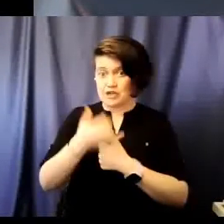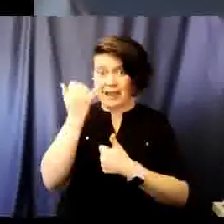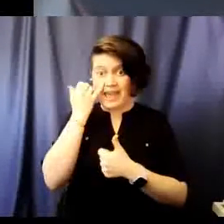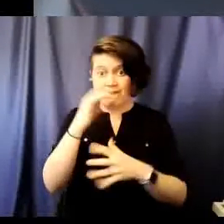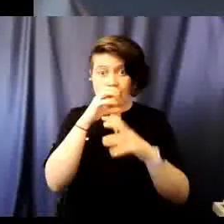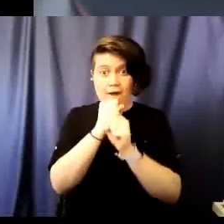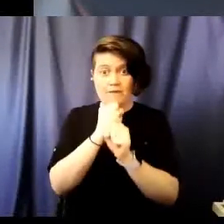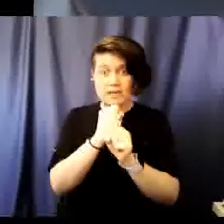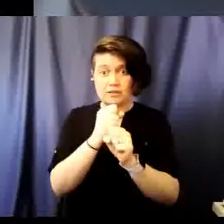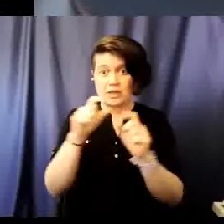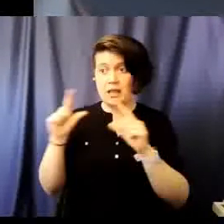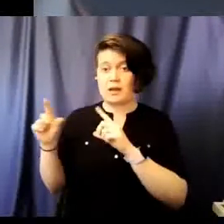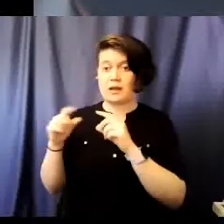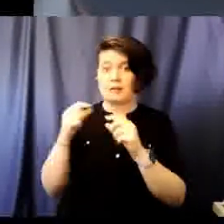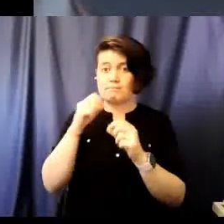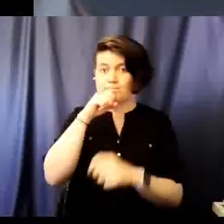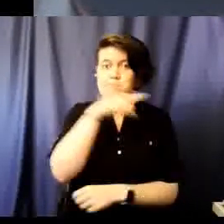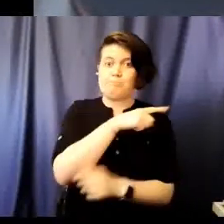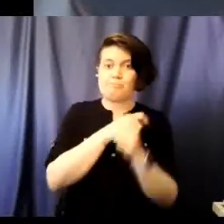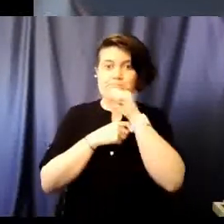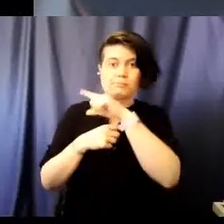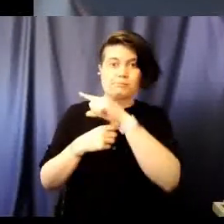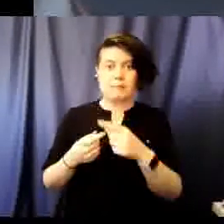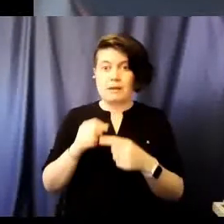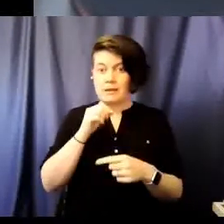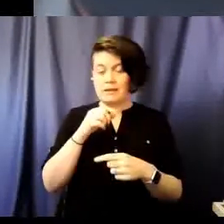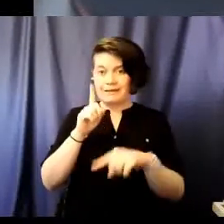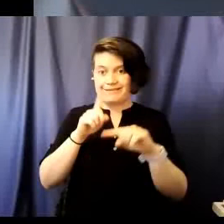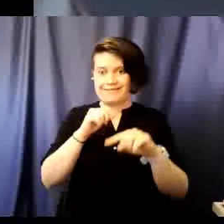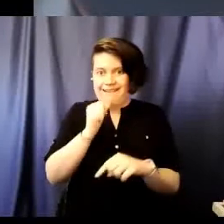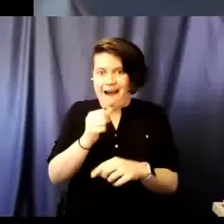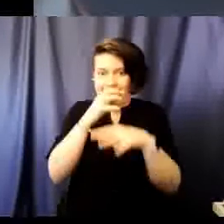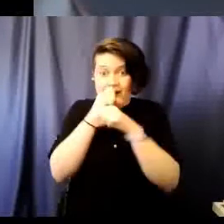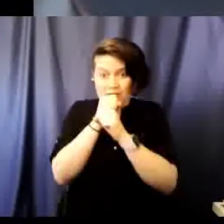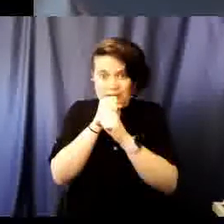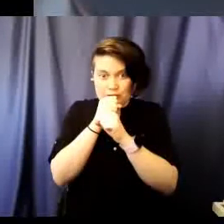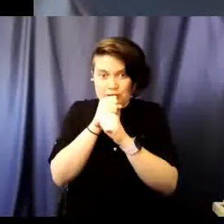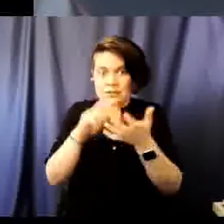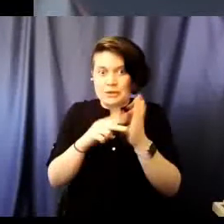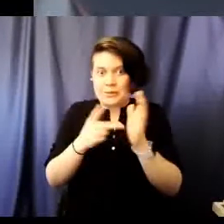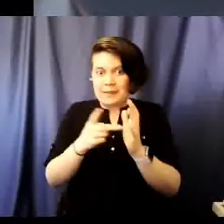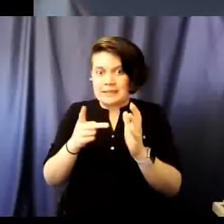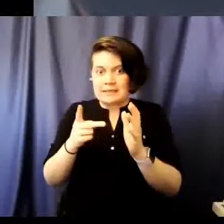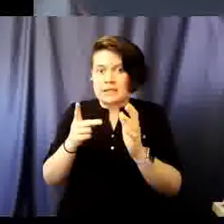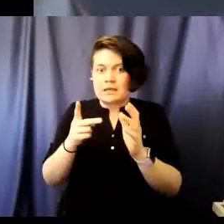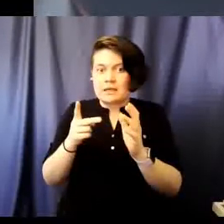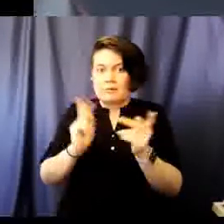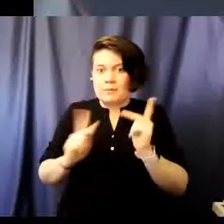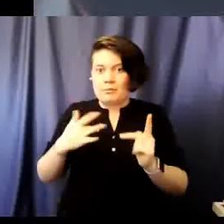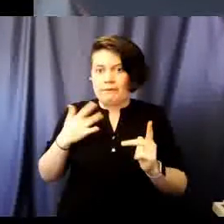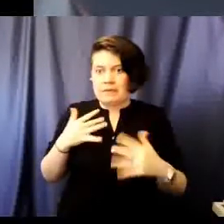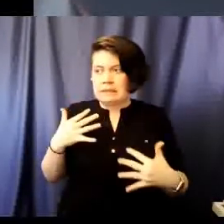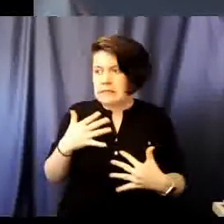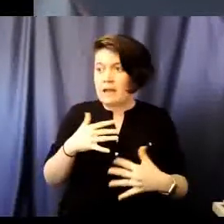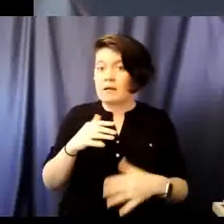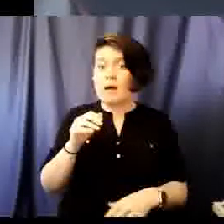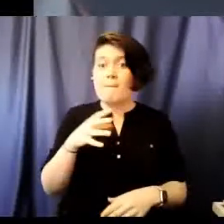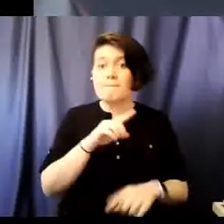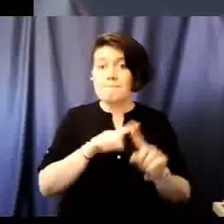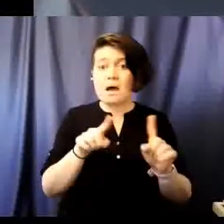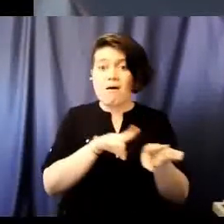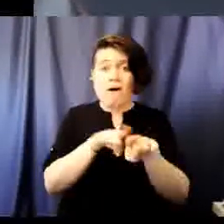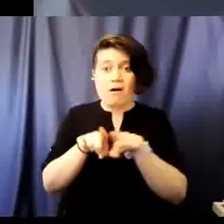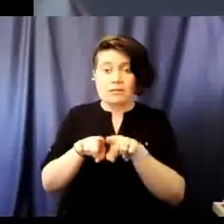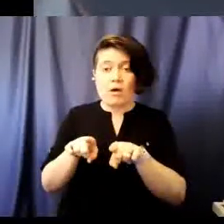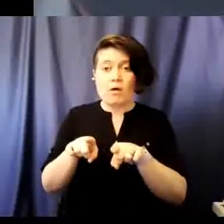but sharing anything outside of what the survivor personally learned in a group can break the trust amongst participants and everyone's right